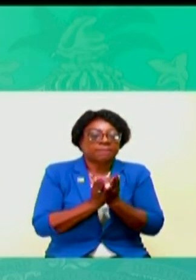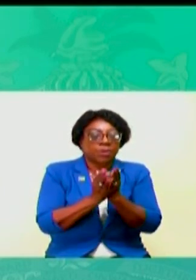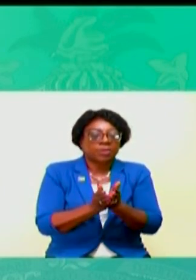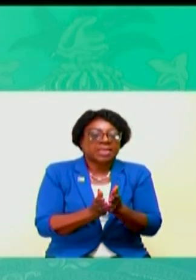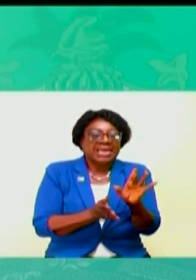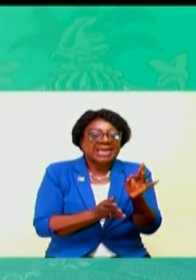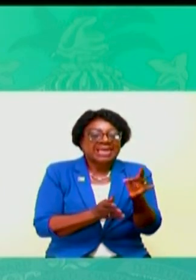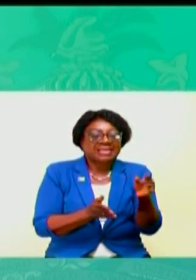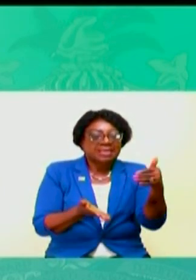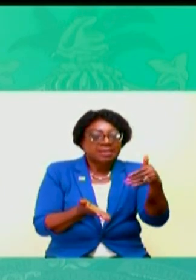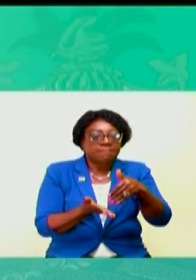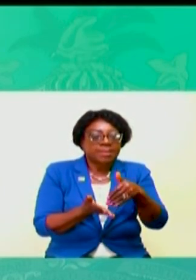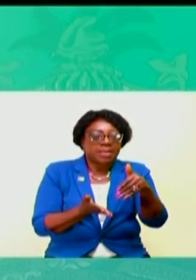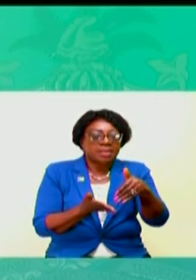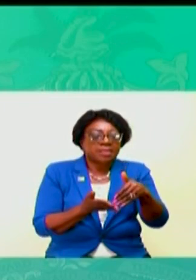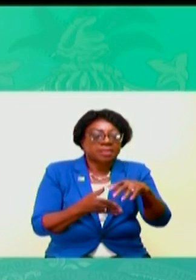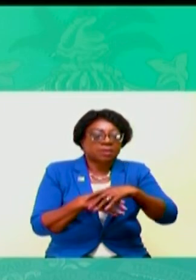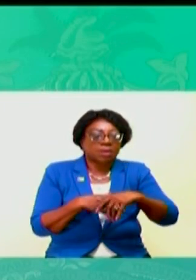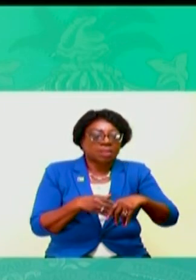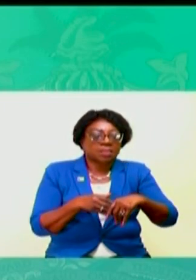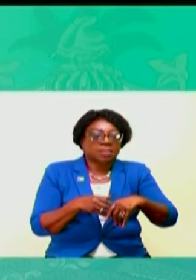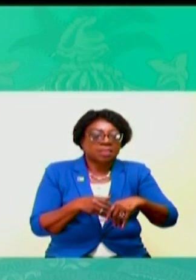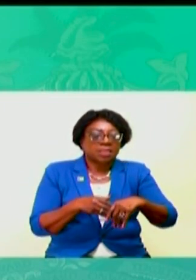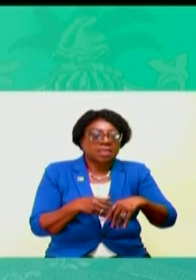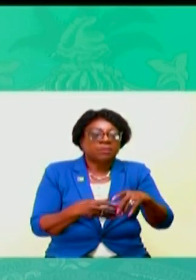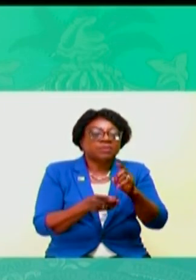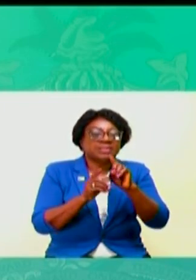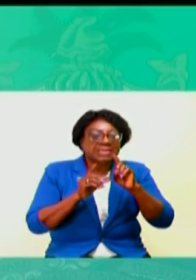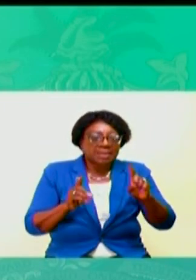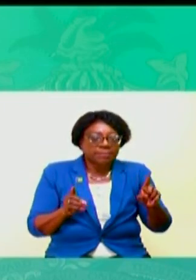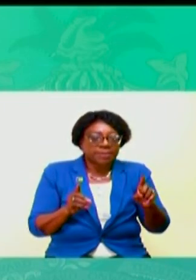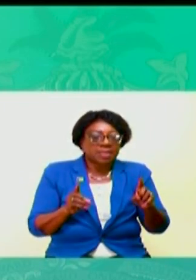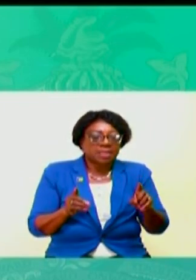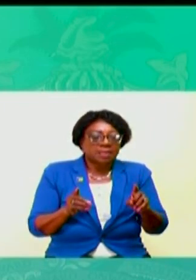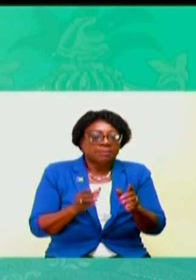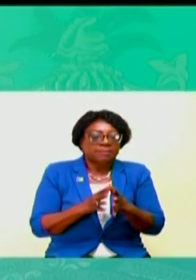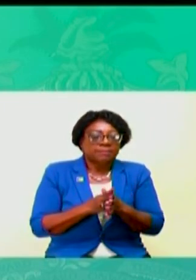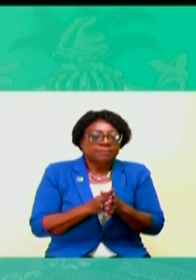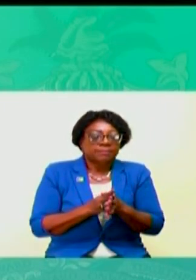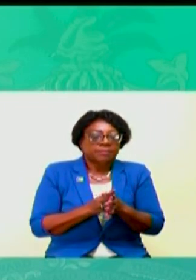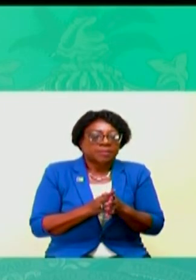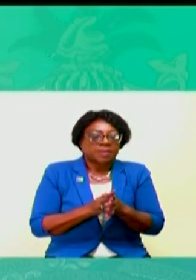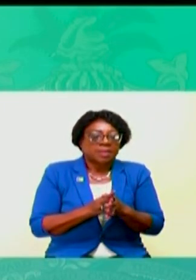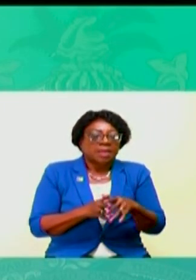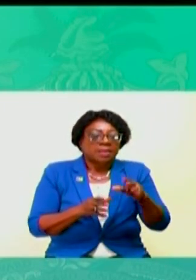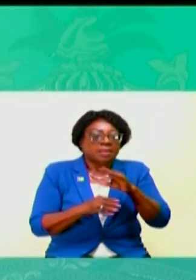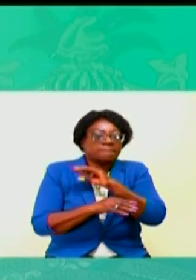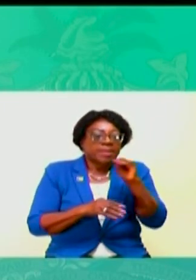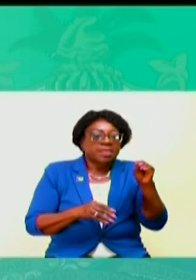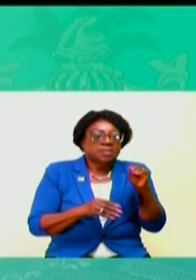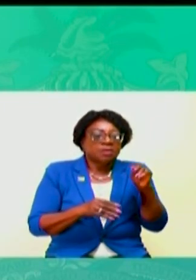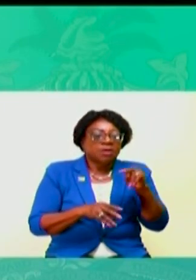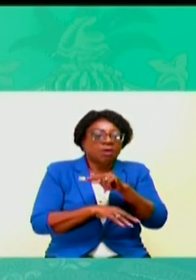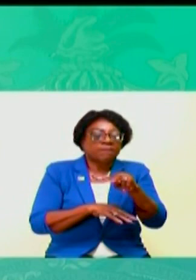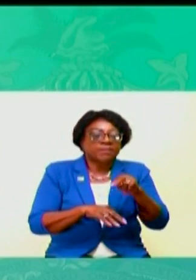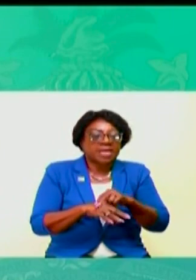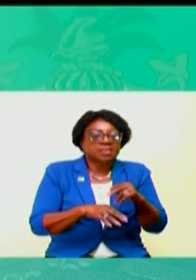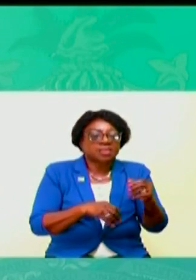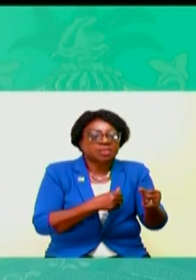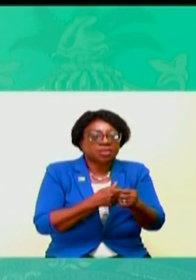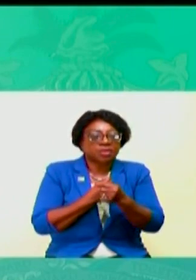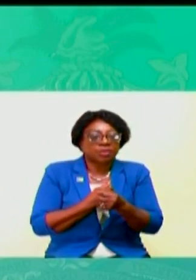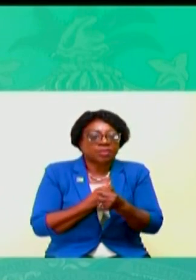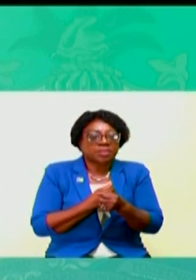$18 million. It was deliberate. Had to have been deliberate. Because the Minister of National Security was so busy